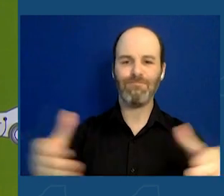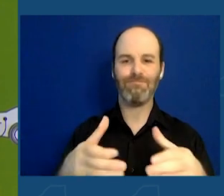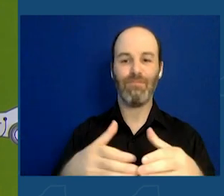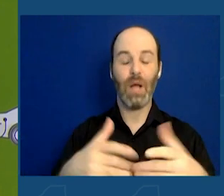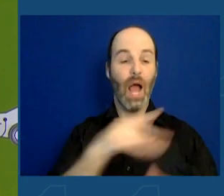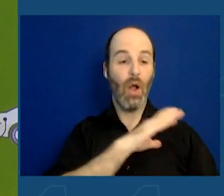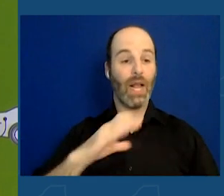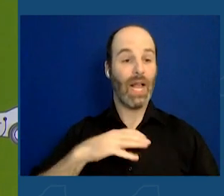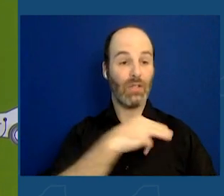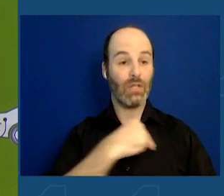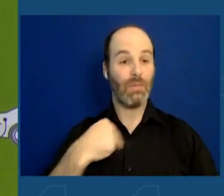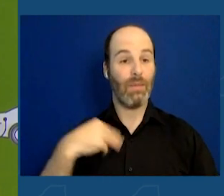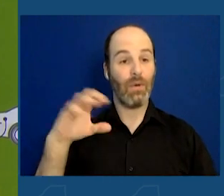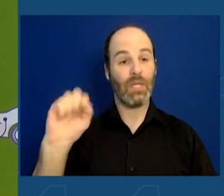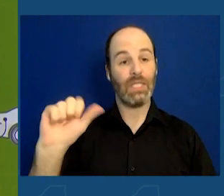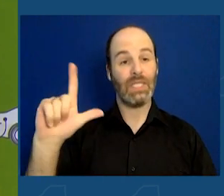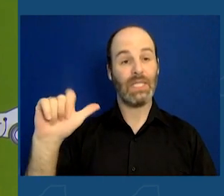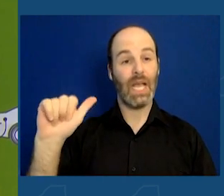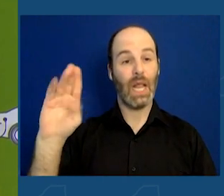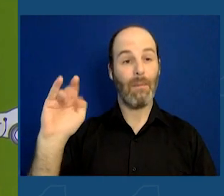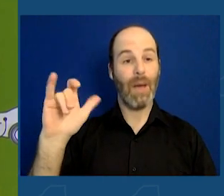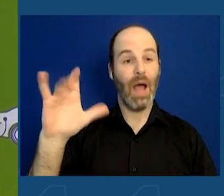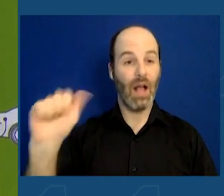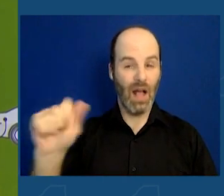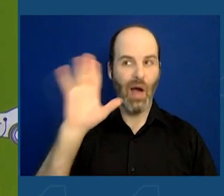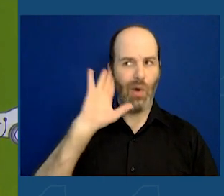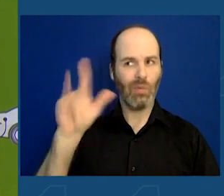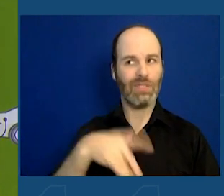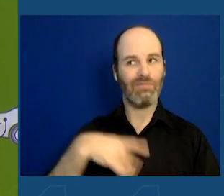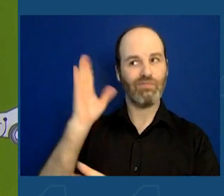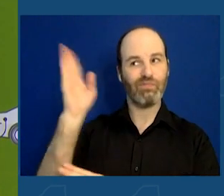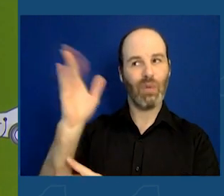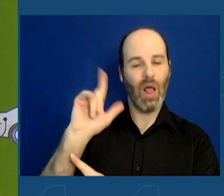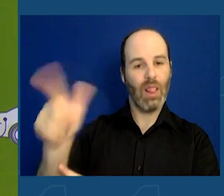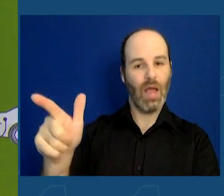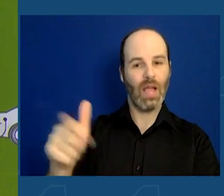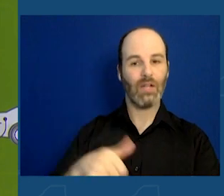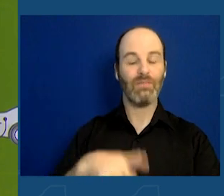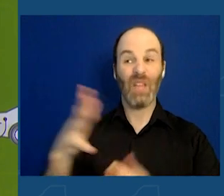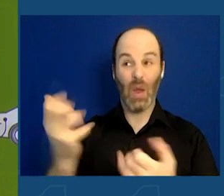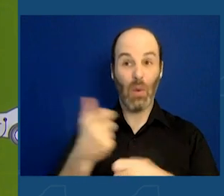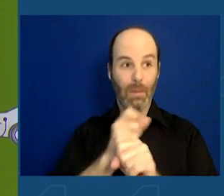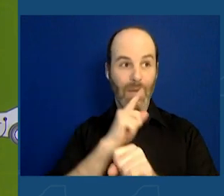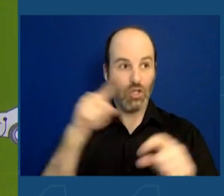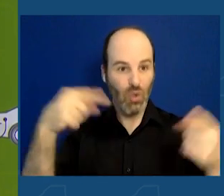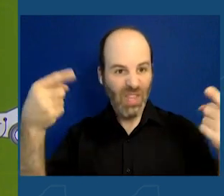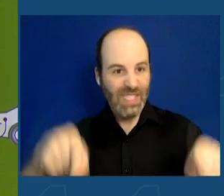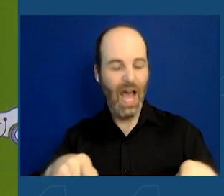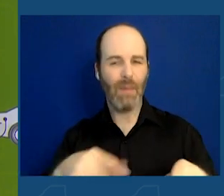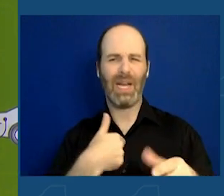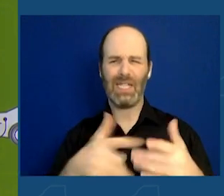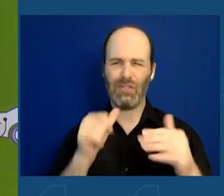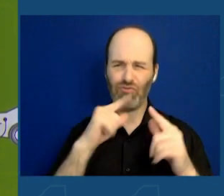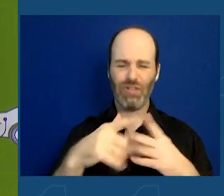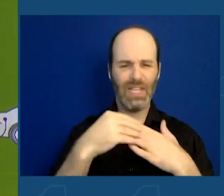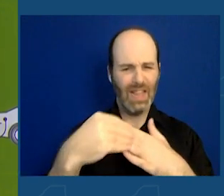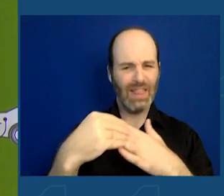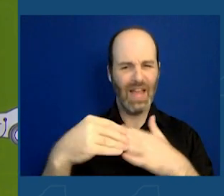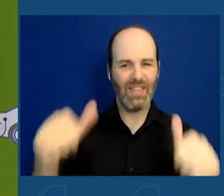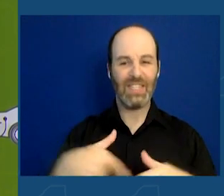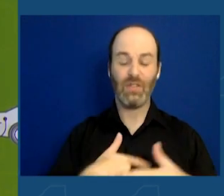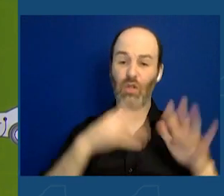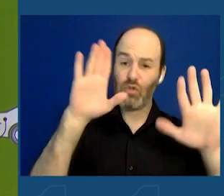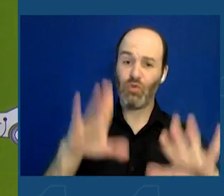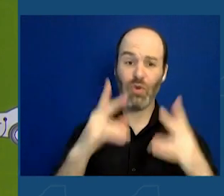you'll be hearing from, wanted to make sure that this happened as well and was a driving force. Also great to see, and